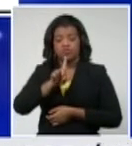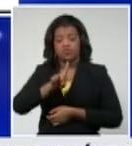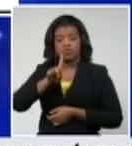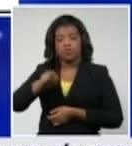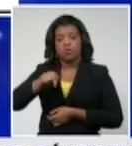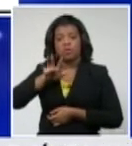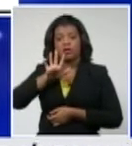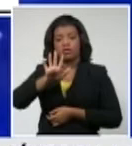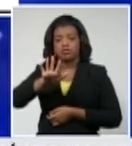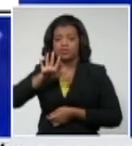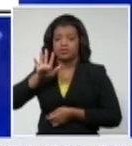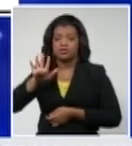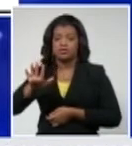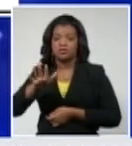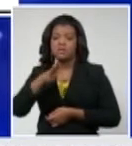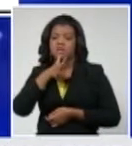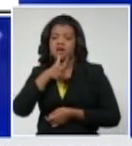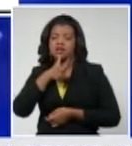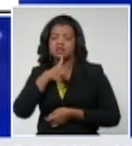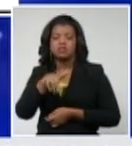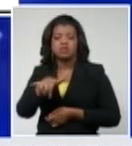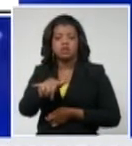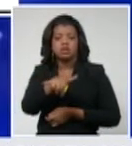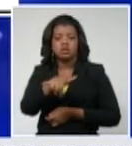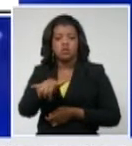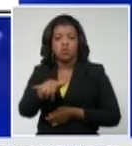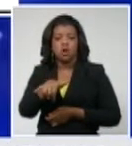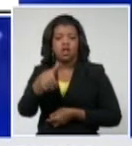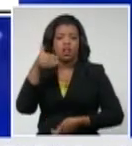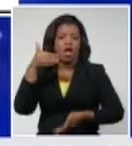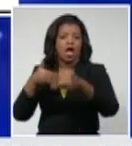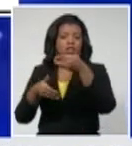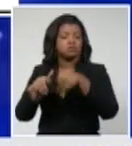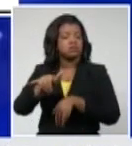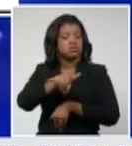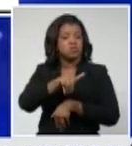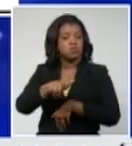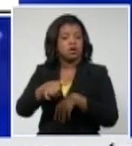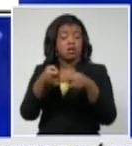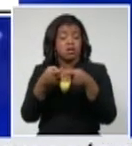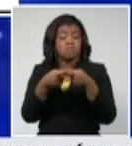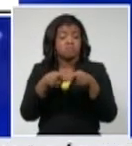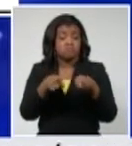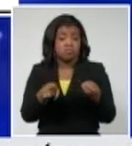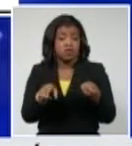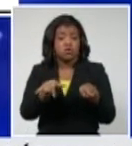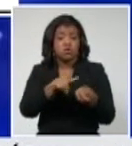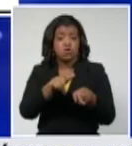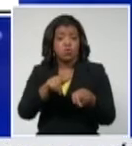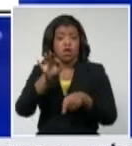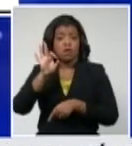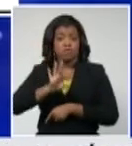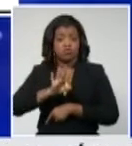7,347 are Cubans, 194 are foreigners. Meanwhile,